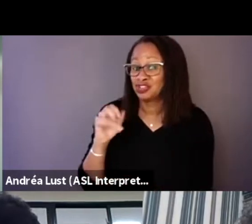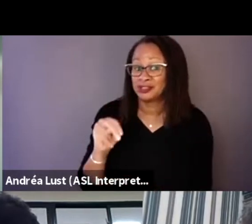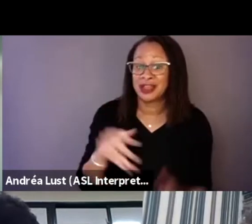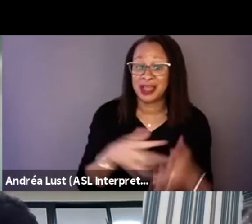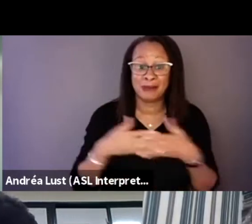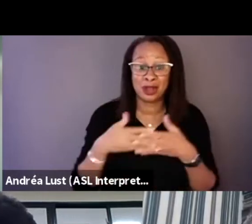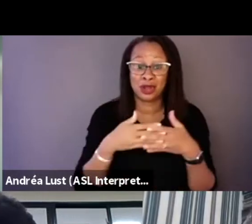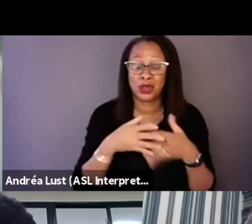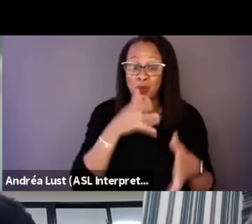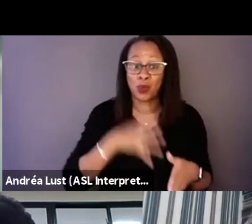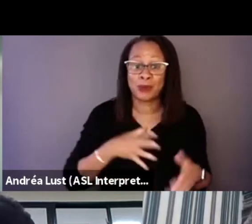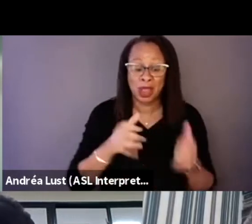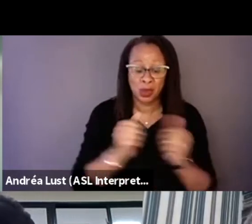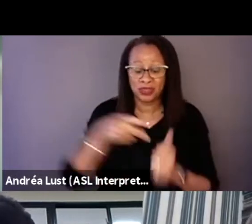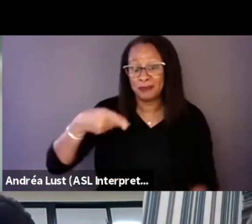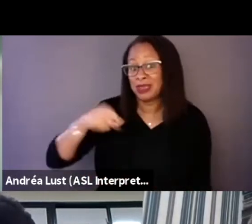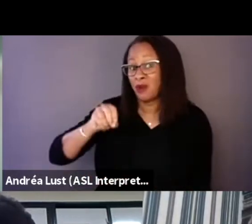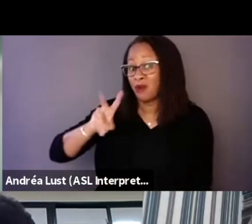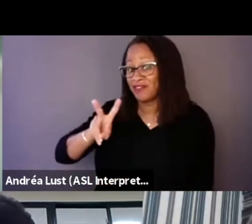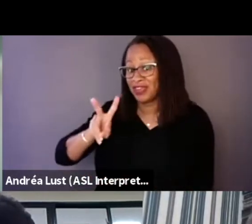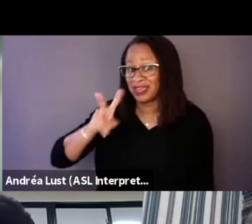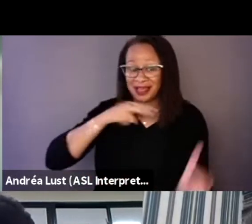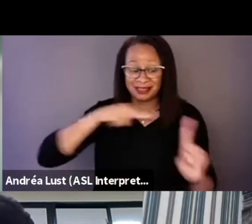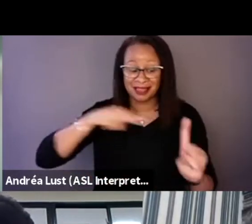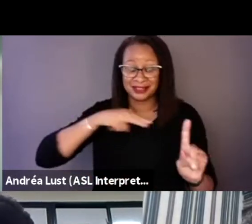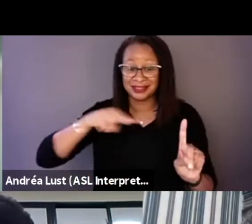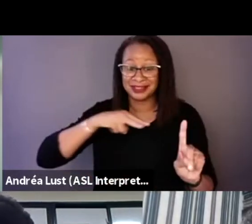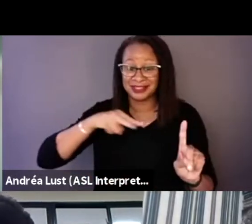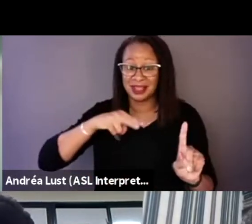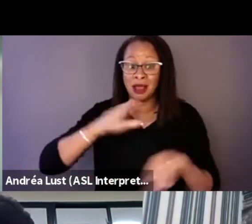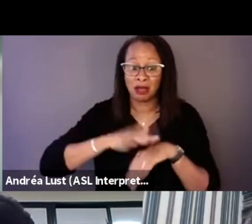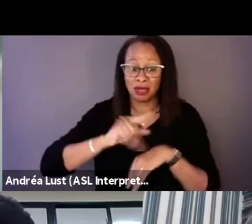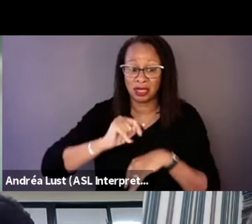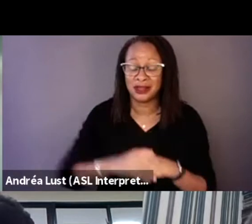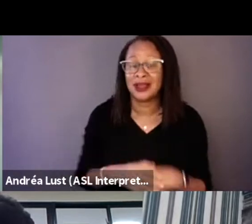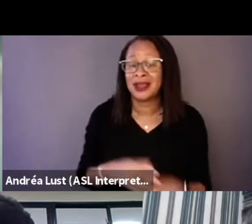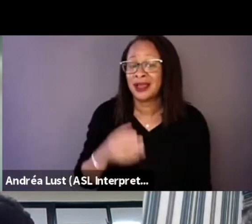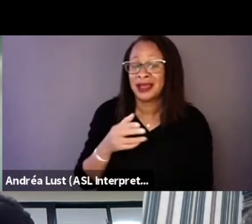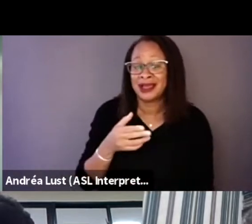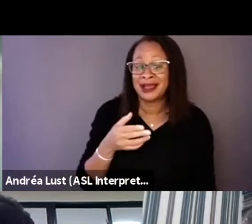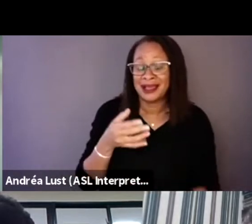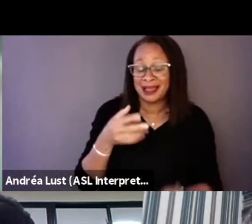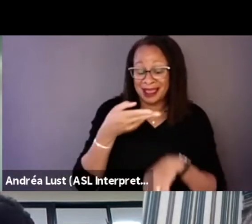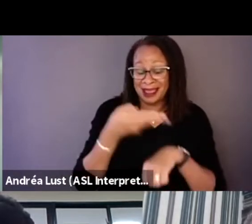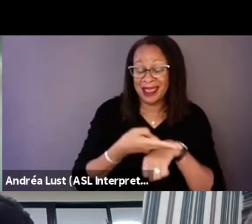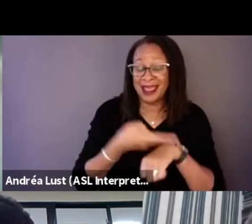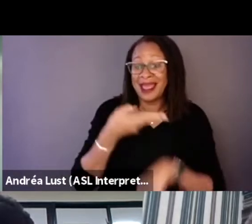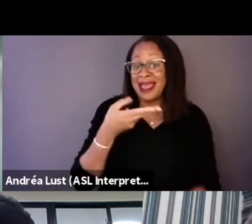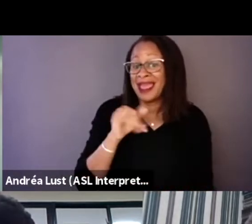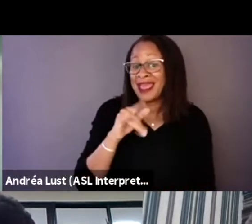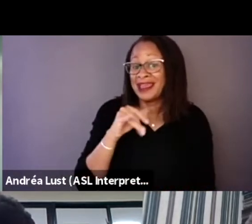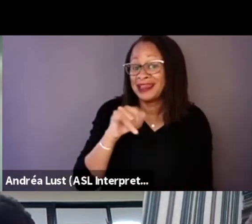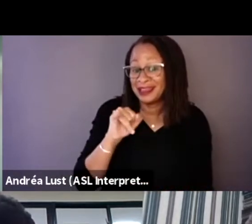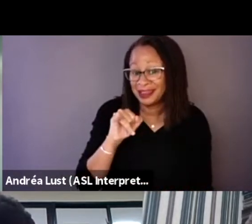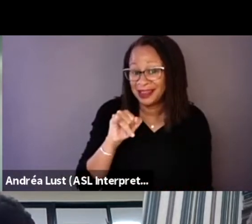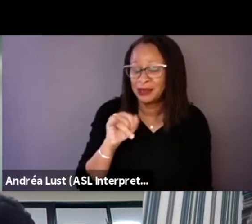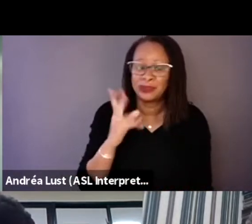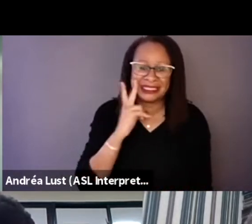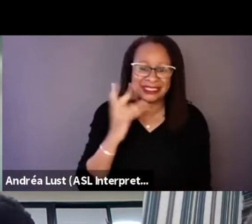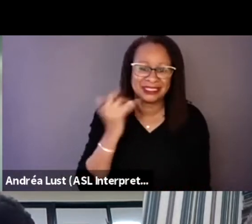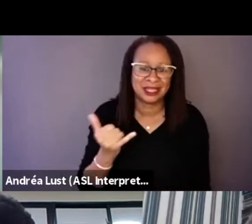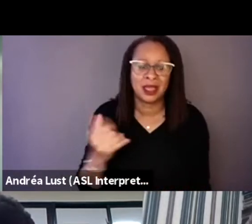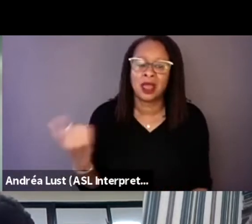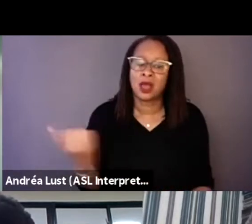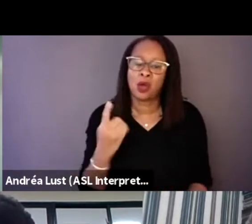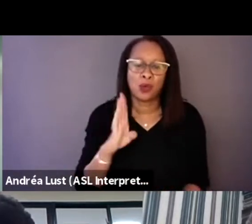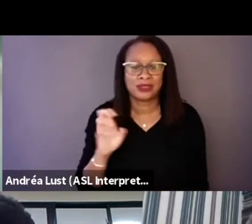of POV lens on that, is that Haiti, and we're seeing it today, has always